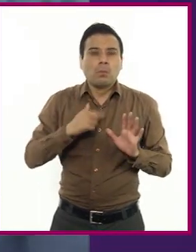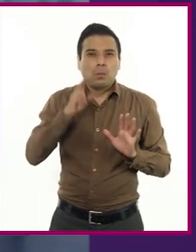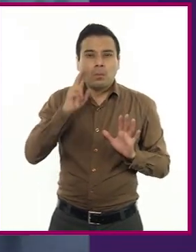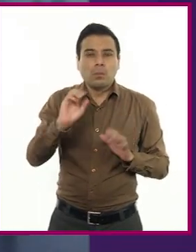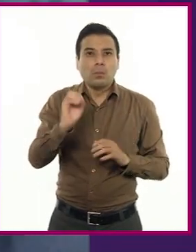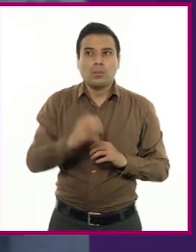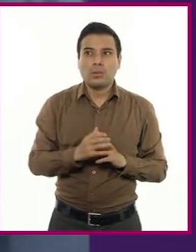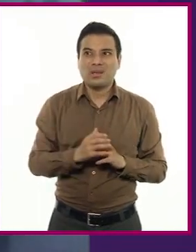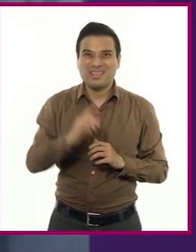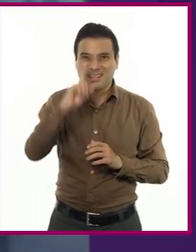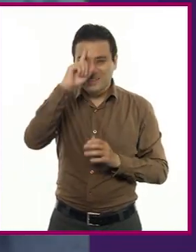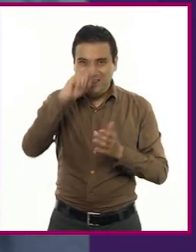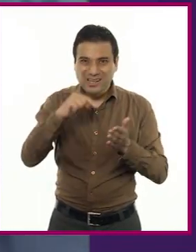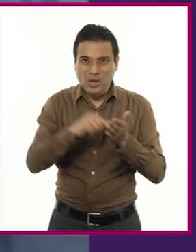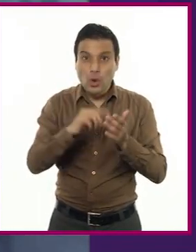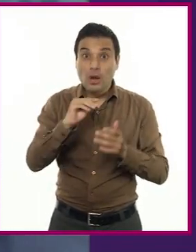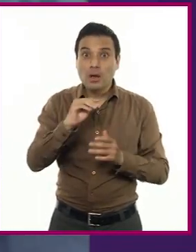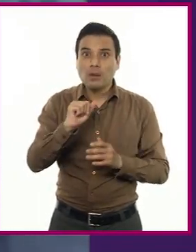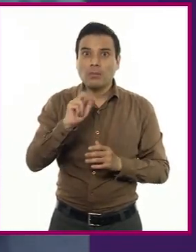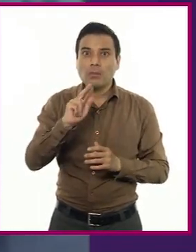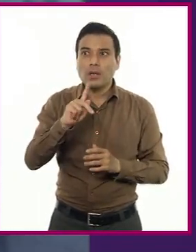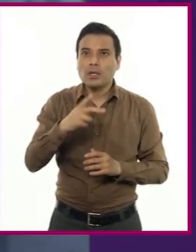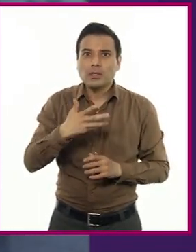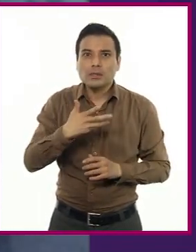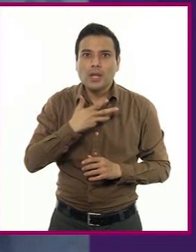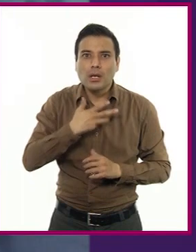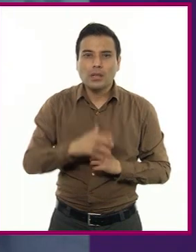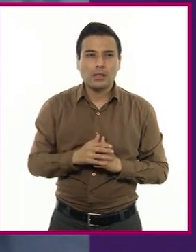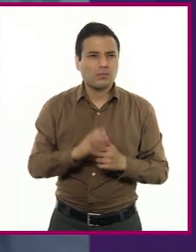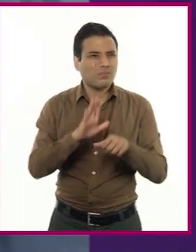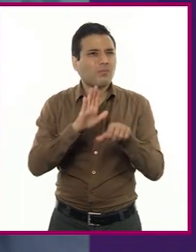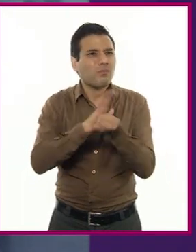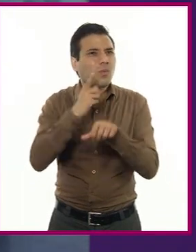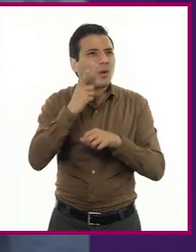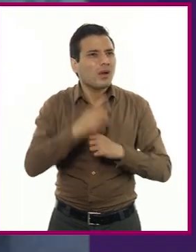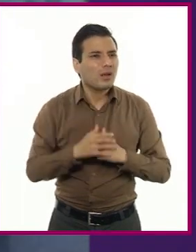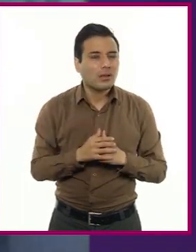think Mark has the map. Well, why do you say that?